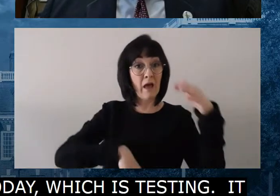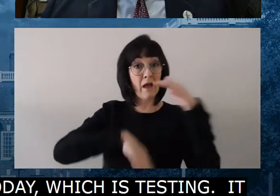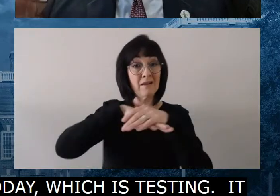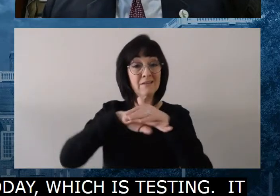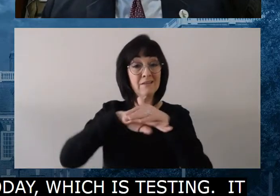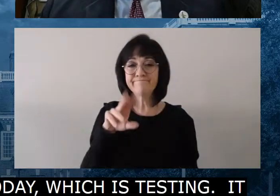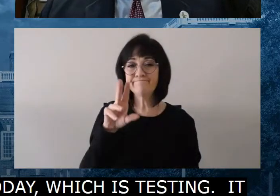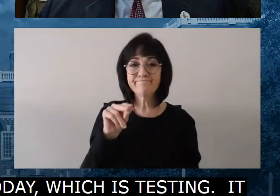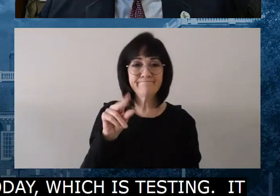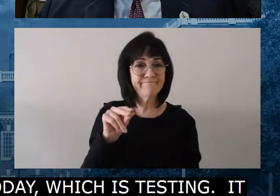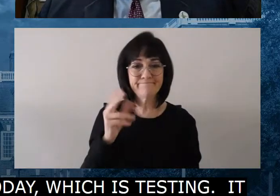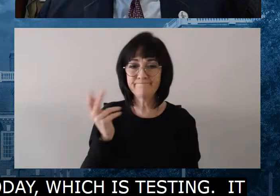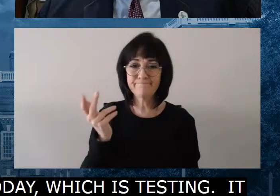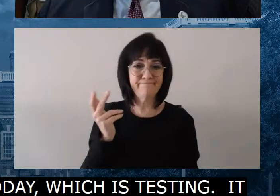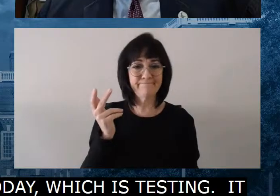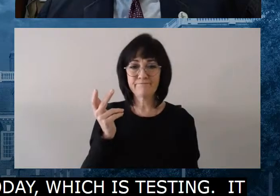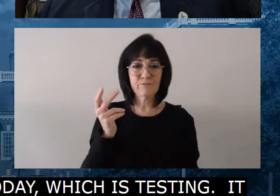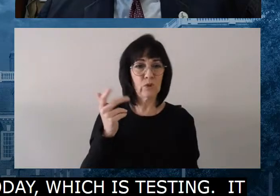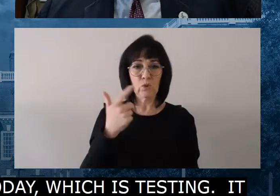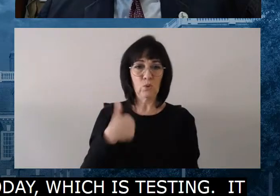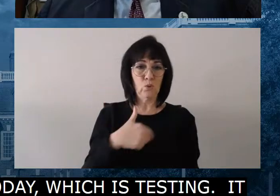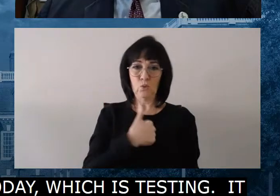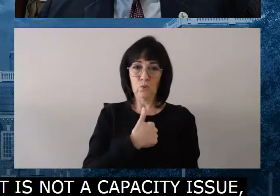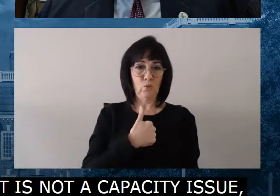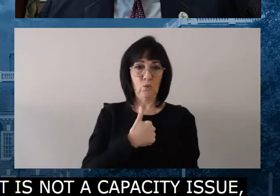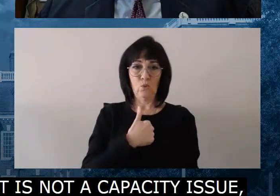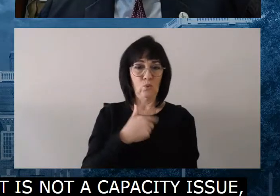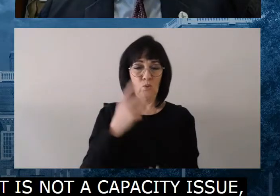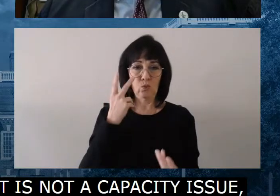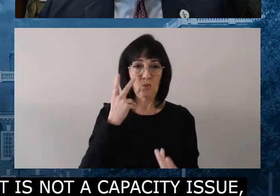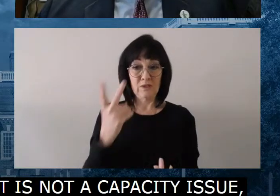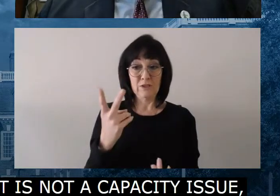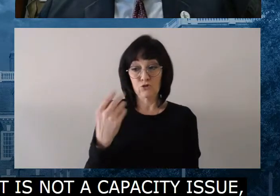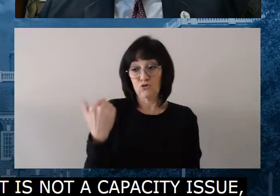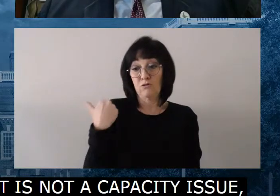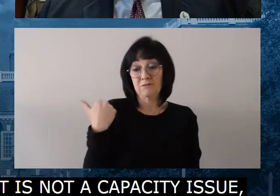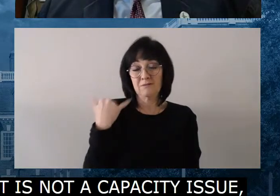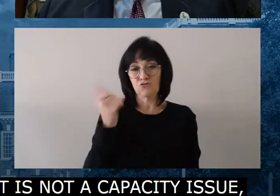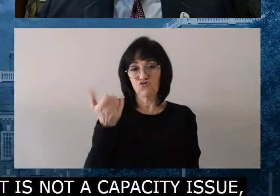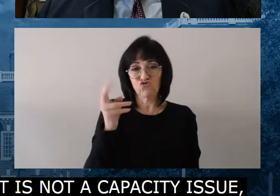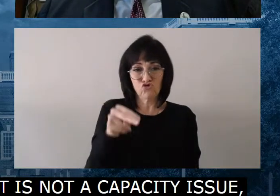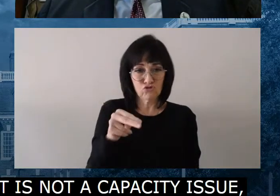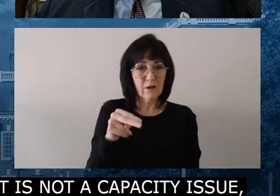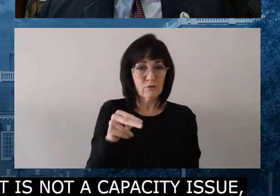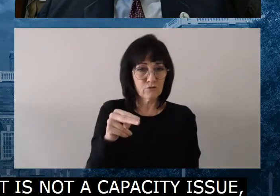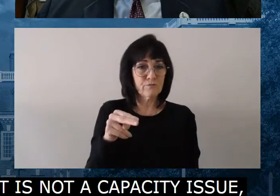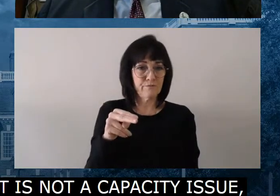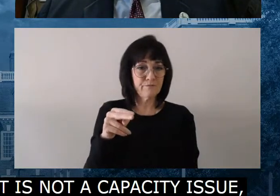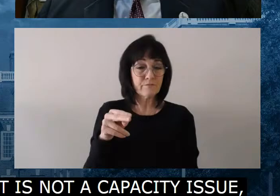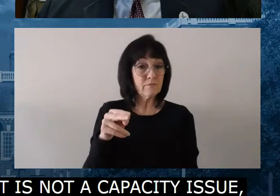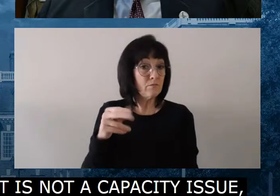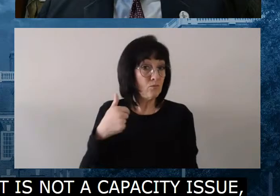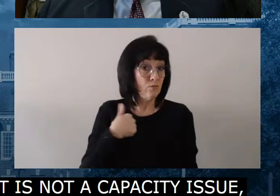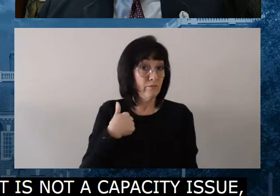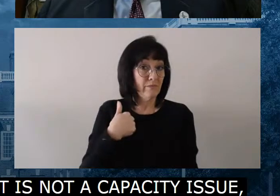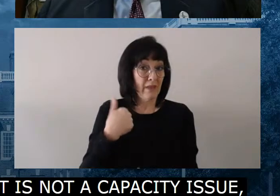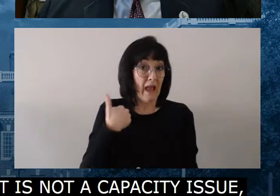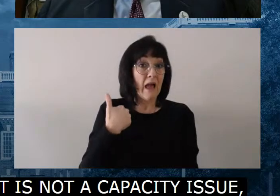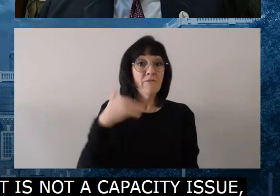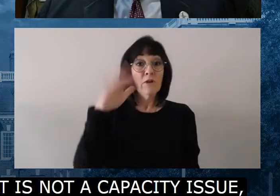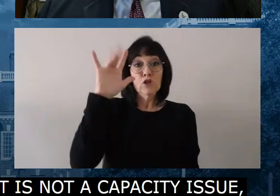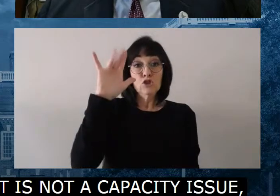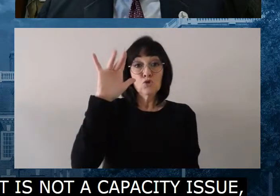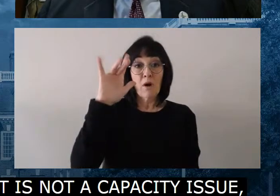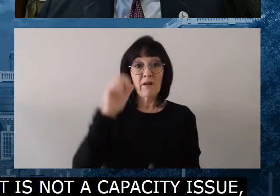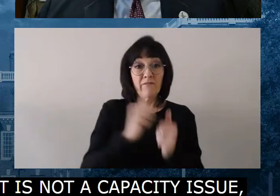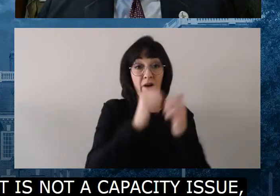So opposite of what we saw back in November, December, and early January. We know we have 25 pop-up sites this week, and